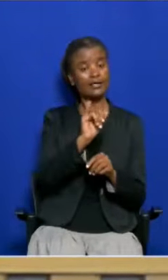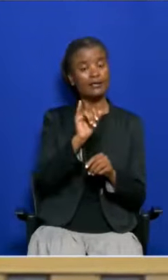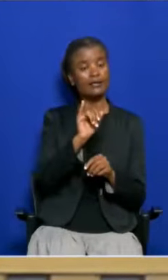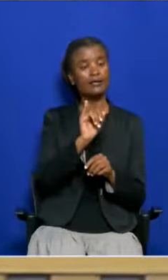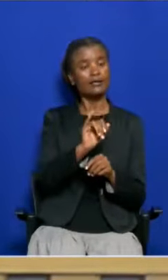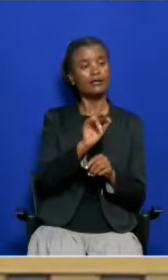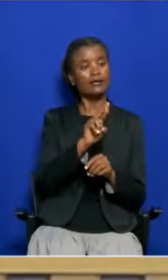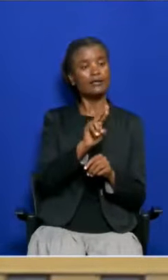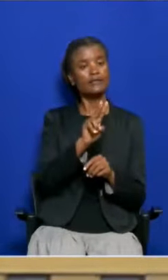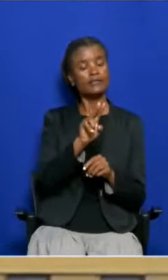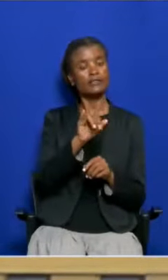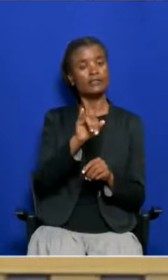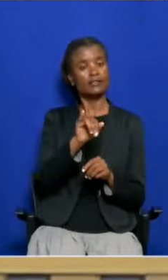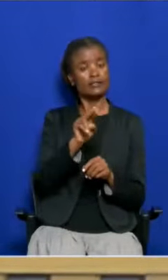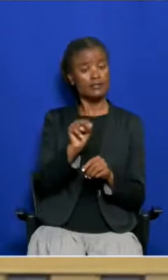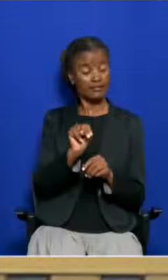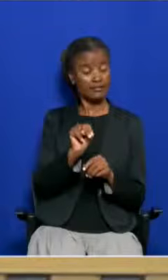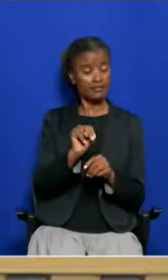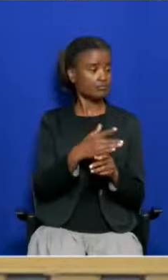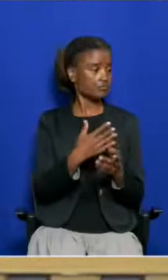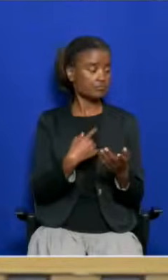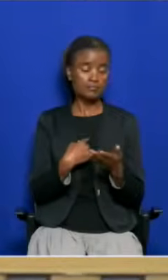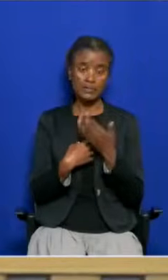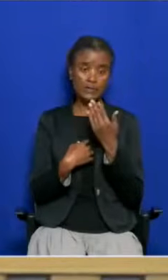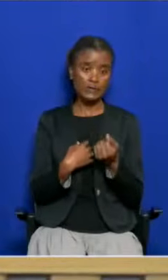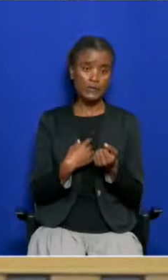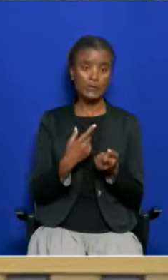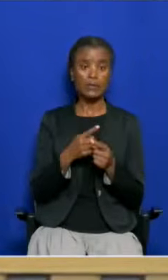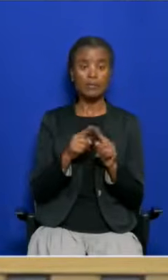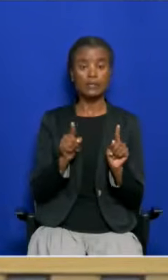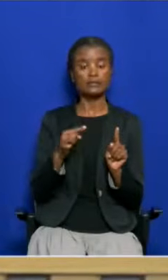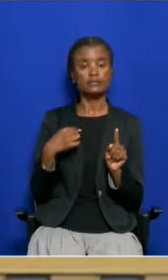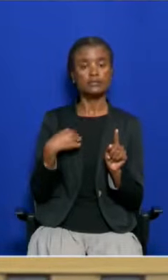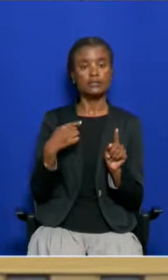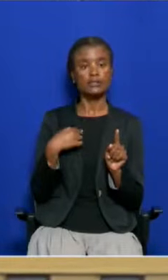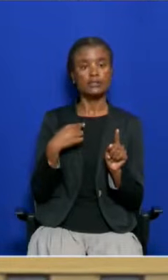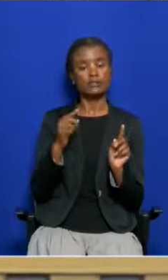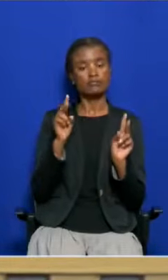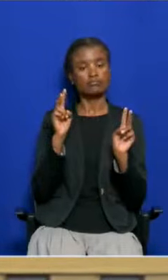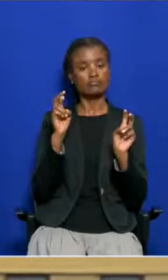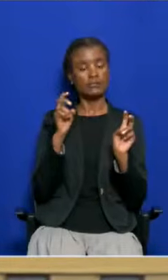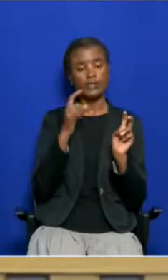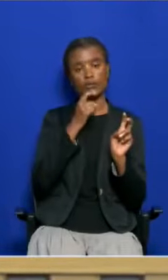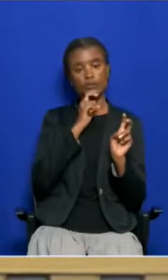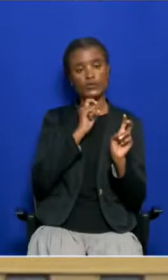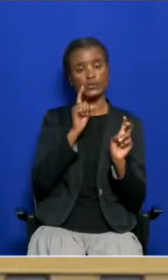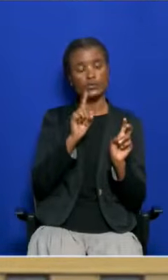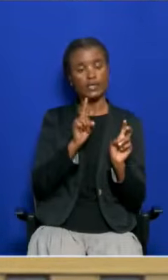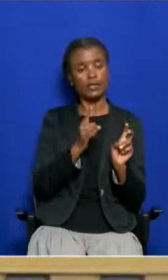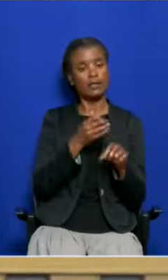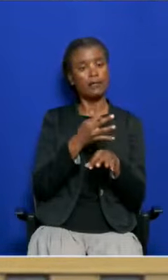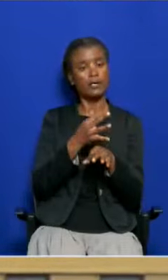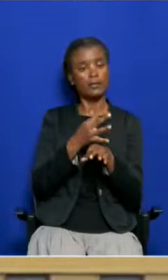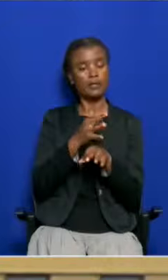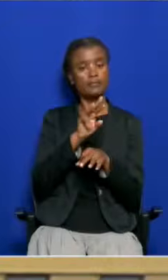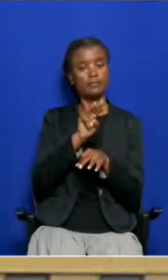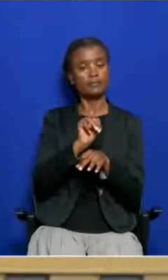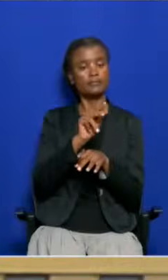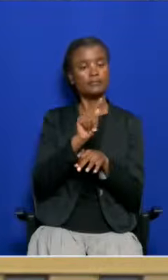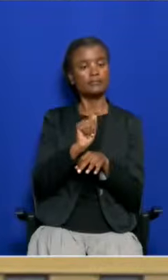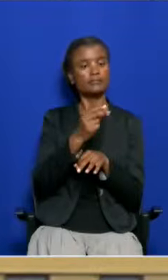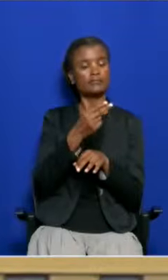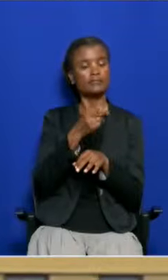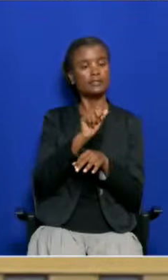I might not know, but I call him Babu Mtakati. I see. And